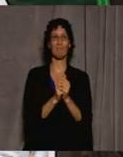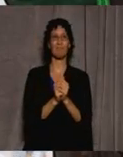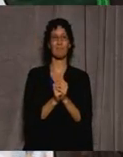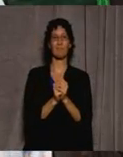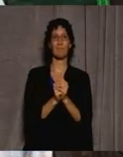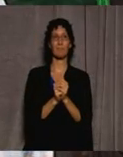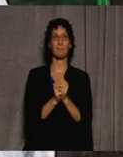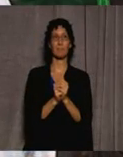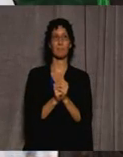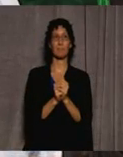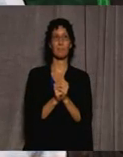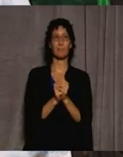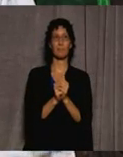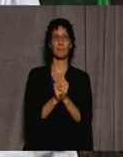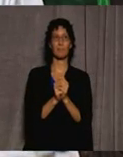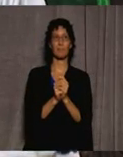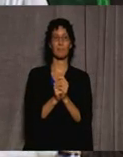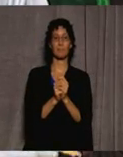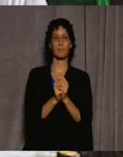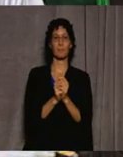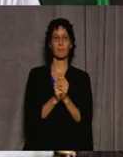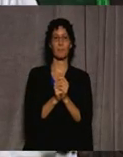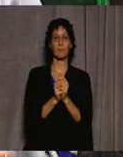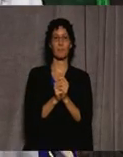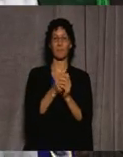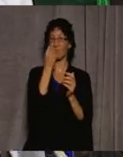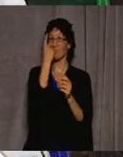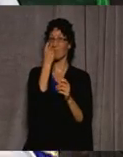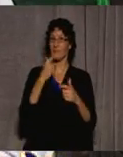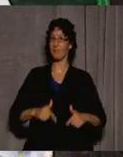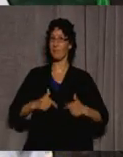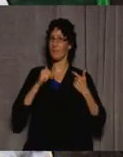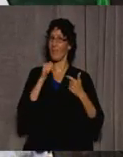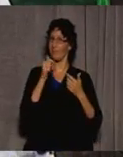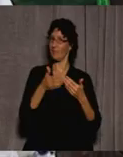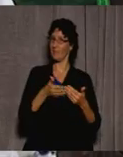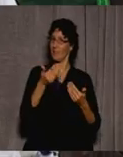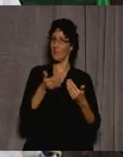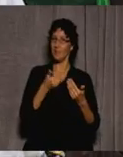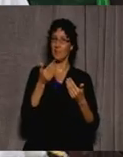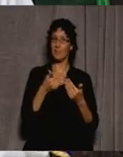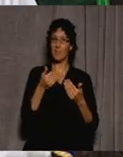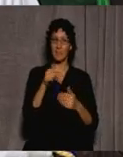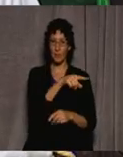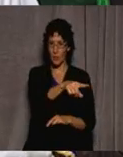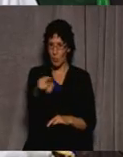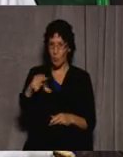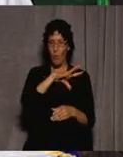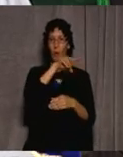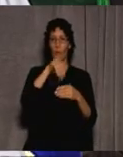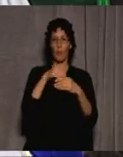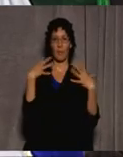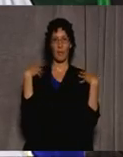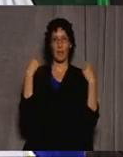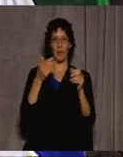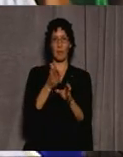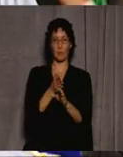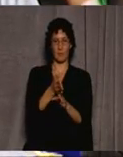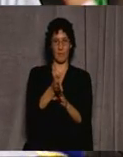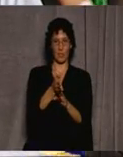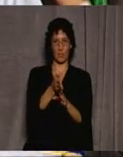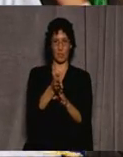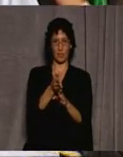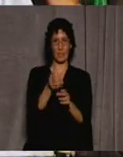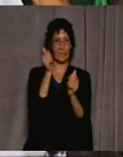Now, I'm not going to sugarcoat life for you. Each one of you are in the health professions. Each one of